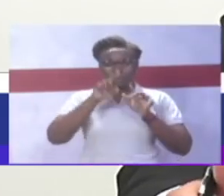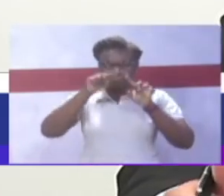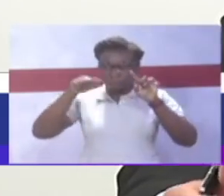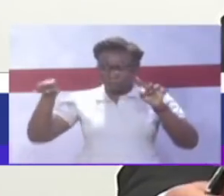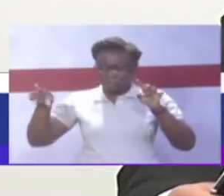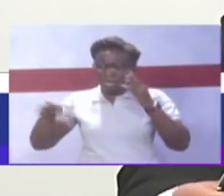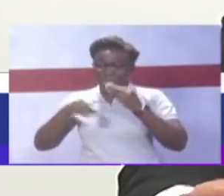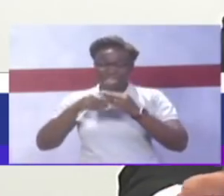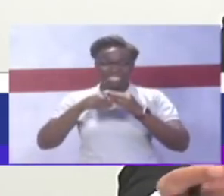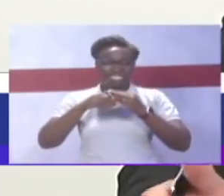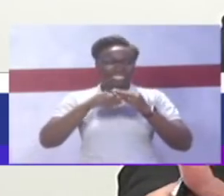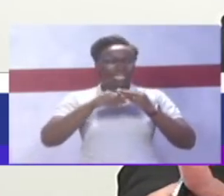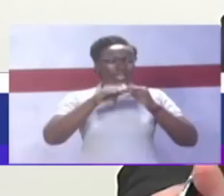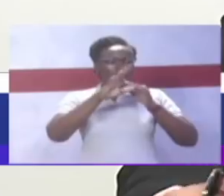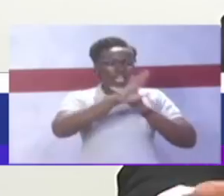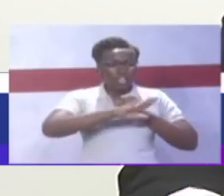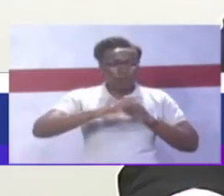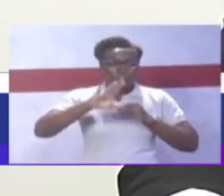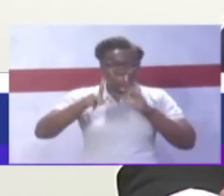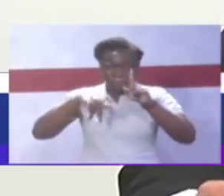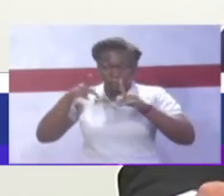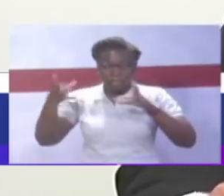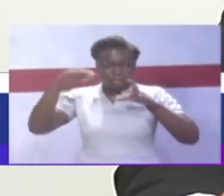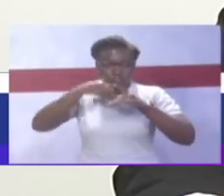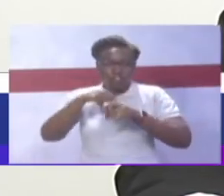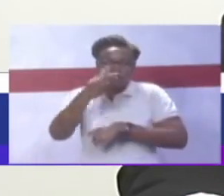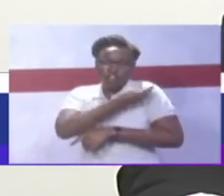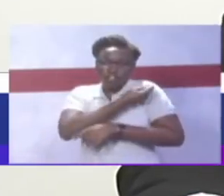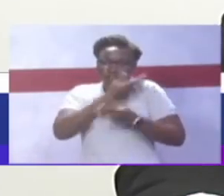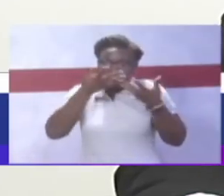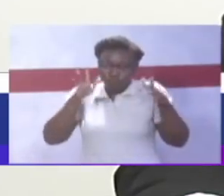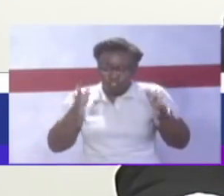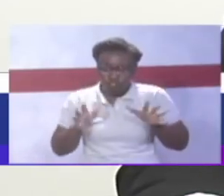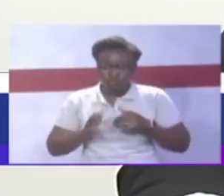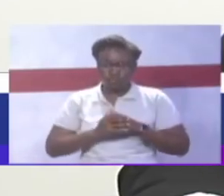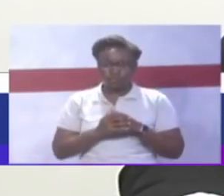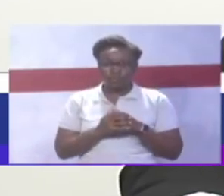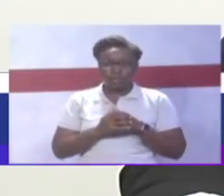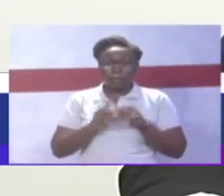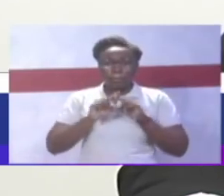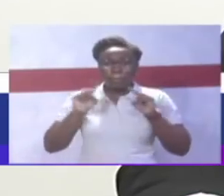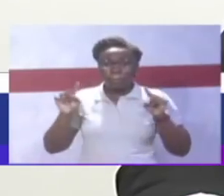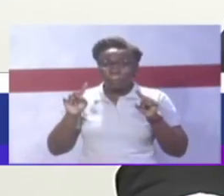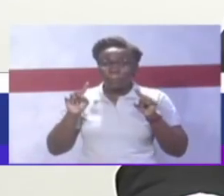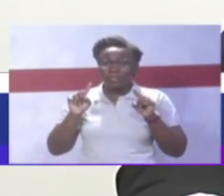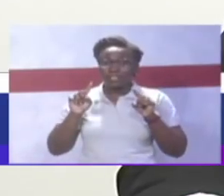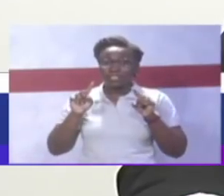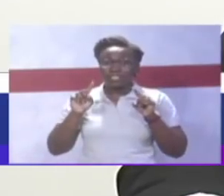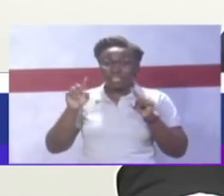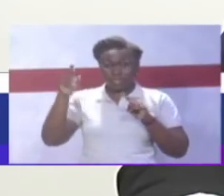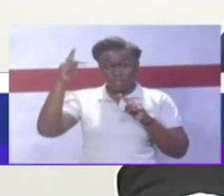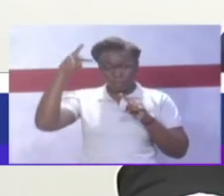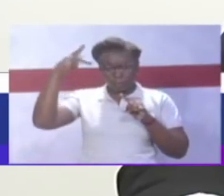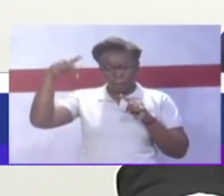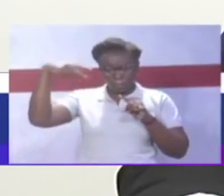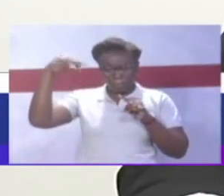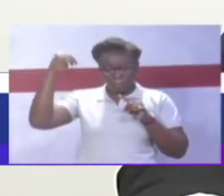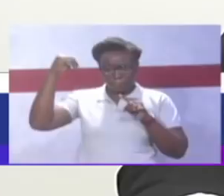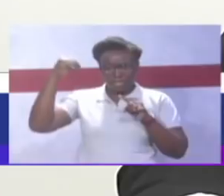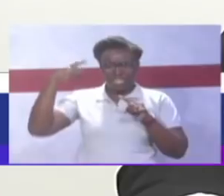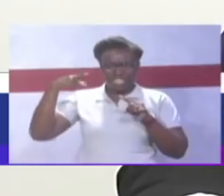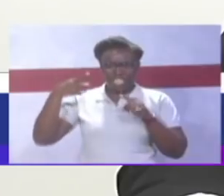factors that are always considered, and we will continue to make recommendations. But ultimately, the Honorable Prime Minister will make a decision as to